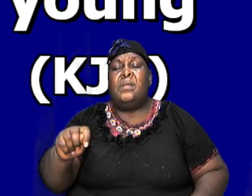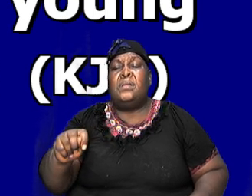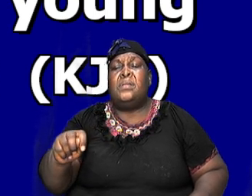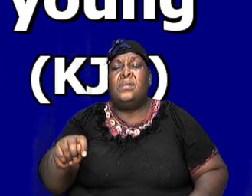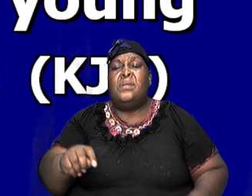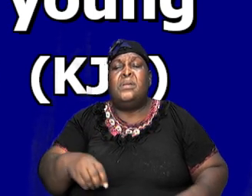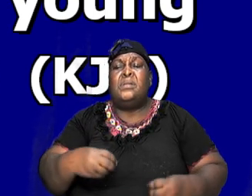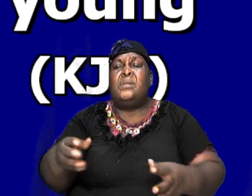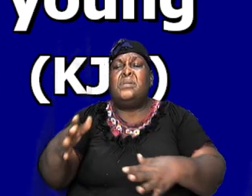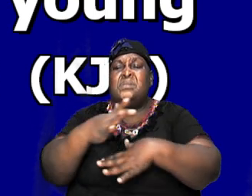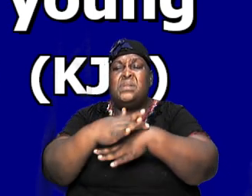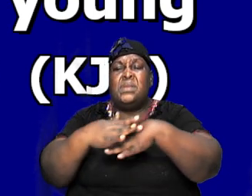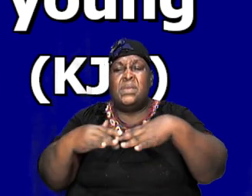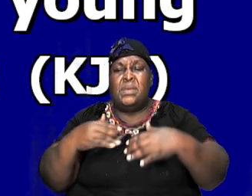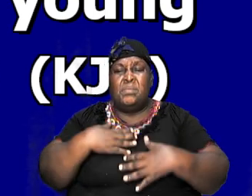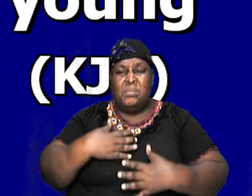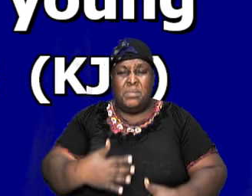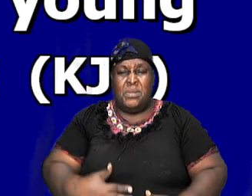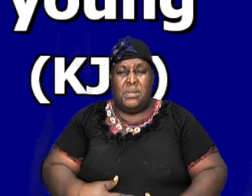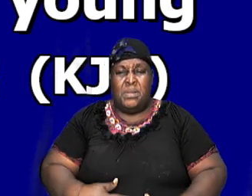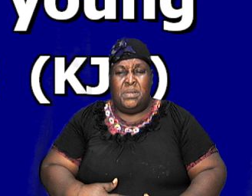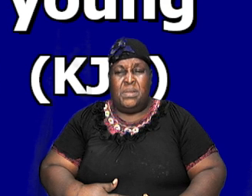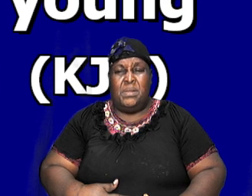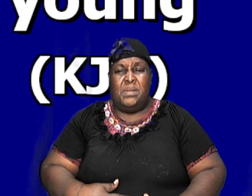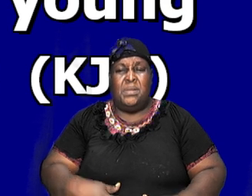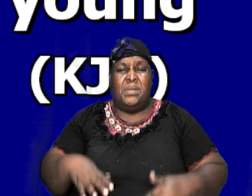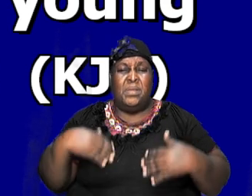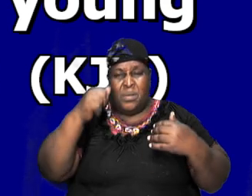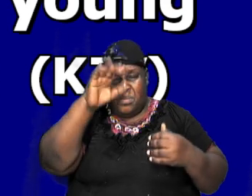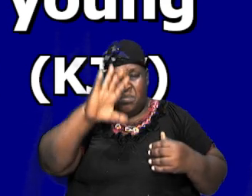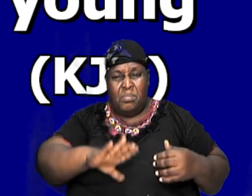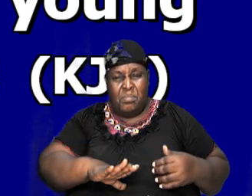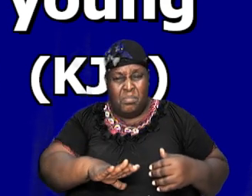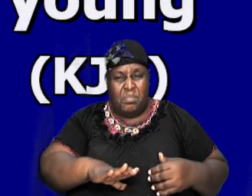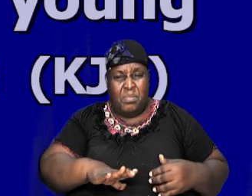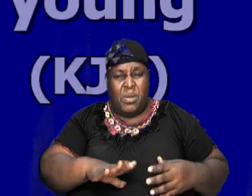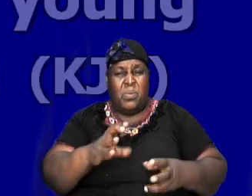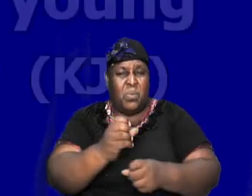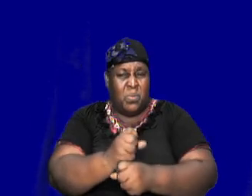body, and the young man laid hold on him, verse